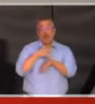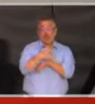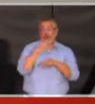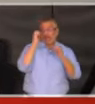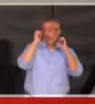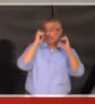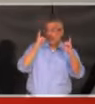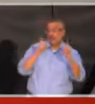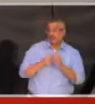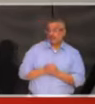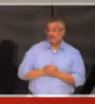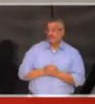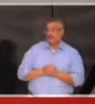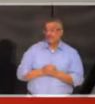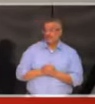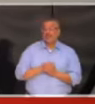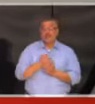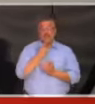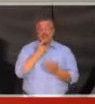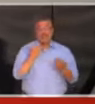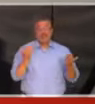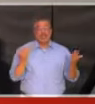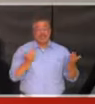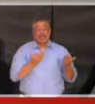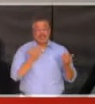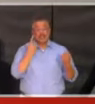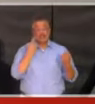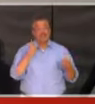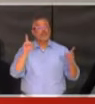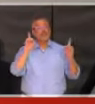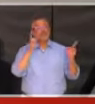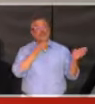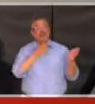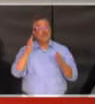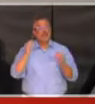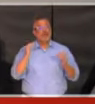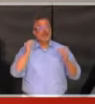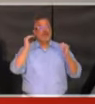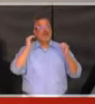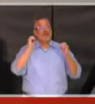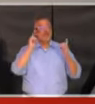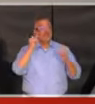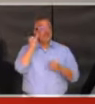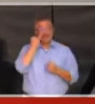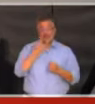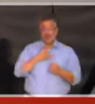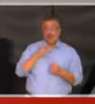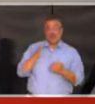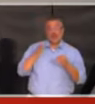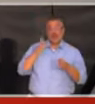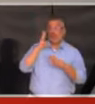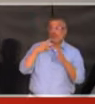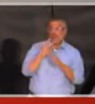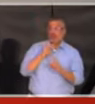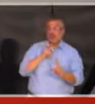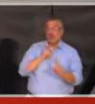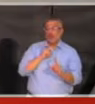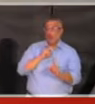education. And I'll say it here in celebration of the master plan for higher education. If you don't like the way the world looks,